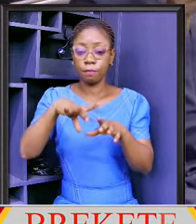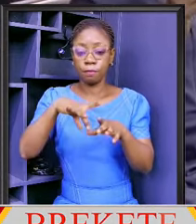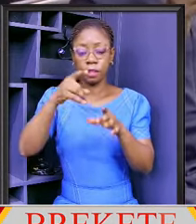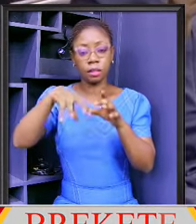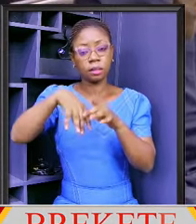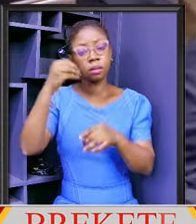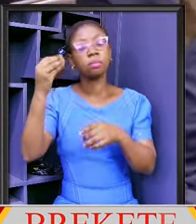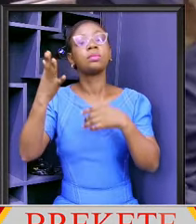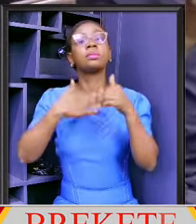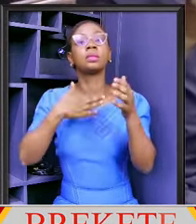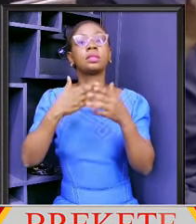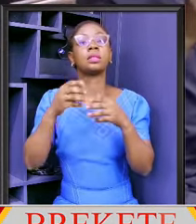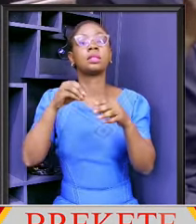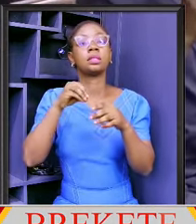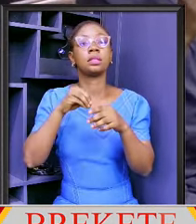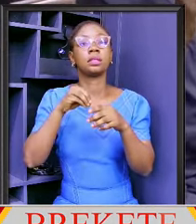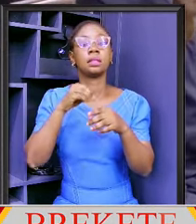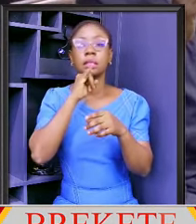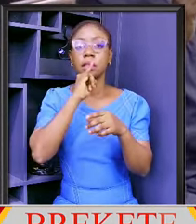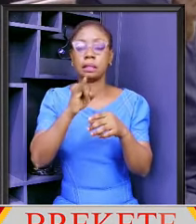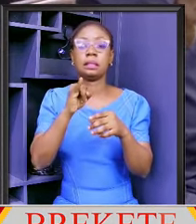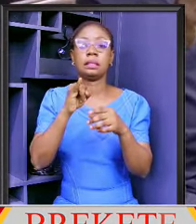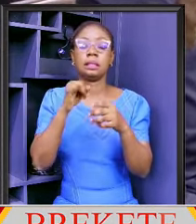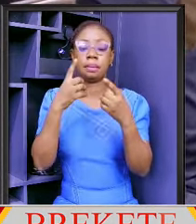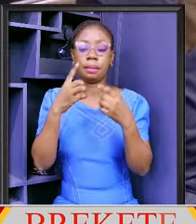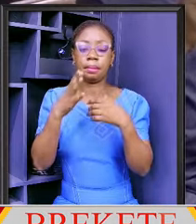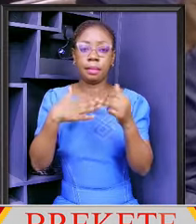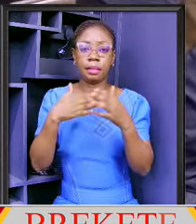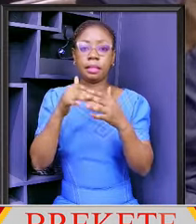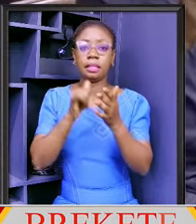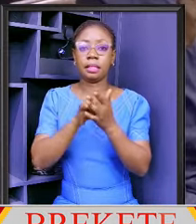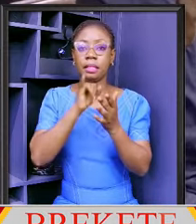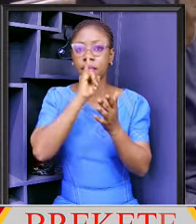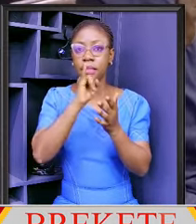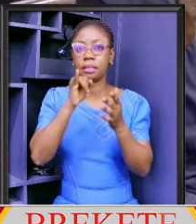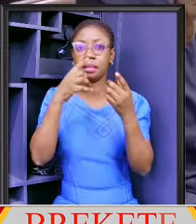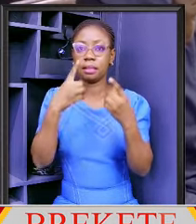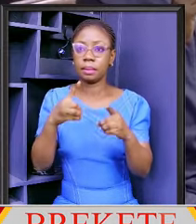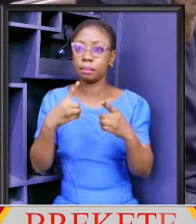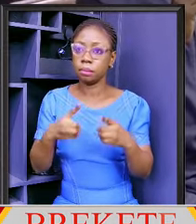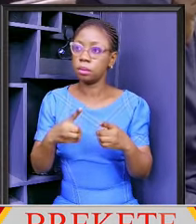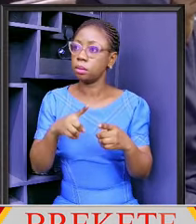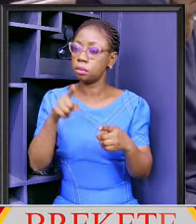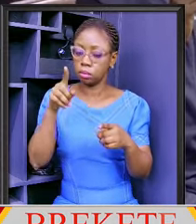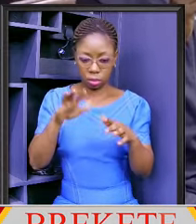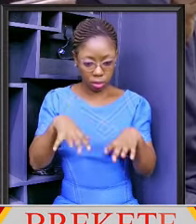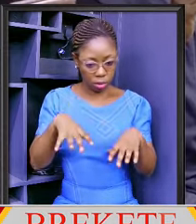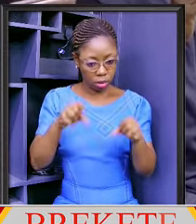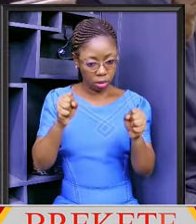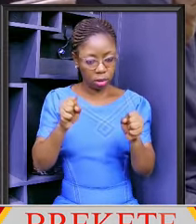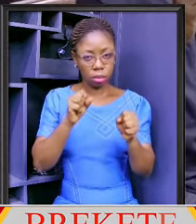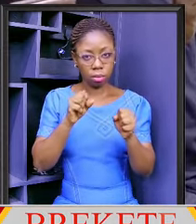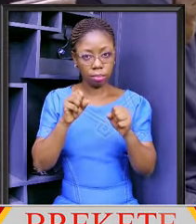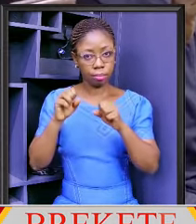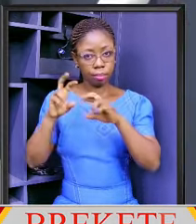if ongoing matter. Mm. Now, when I take case without affidavit,